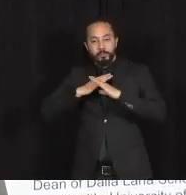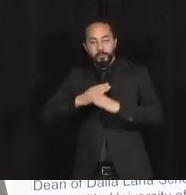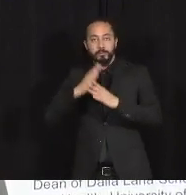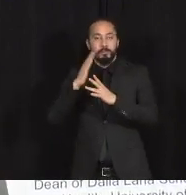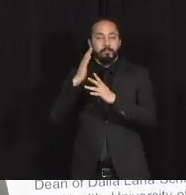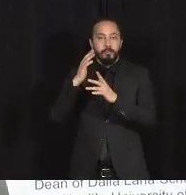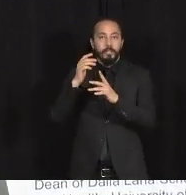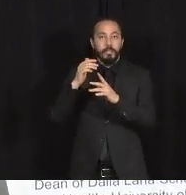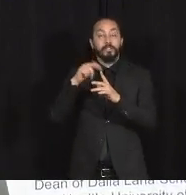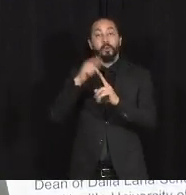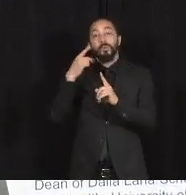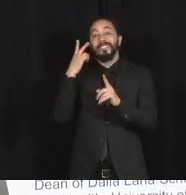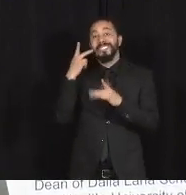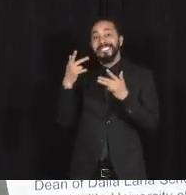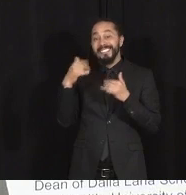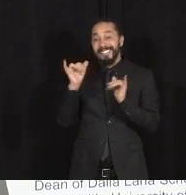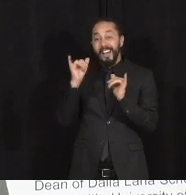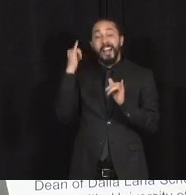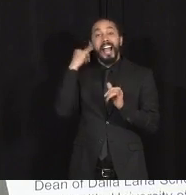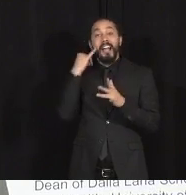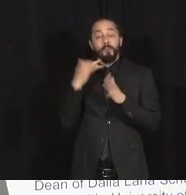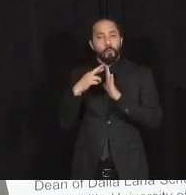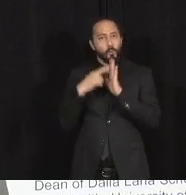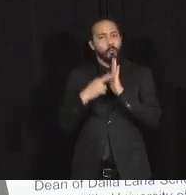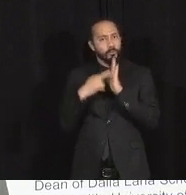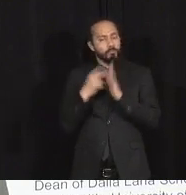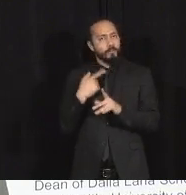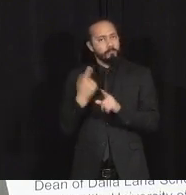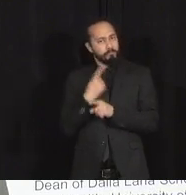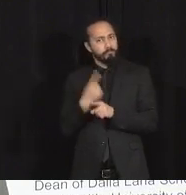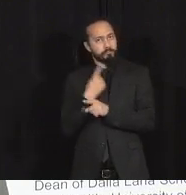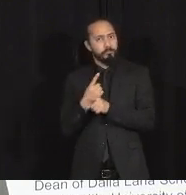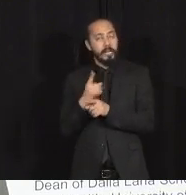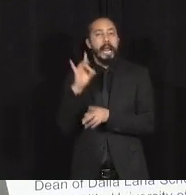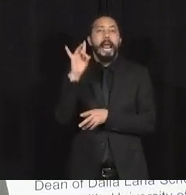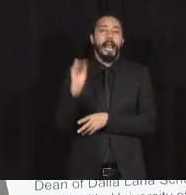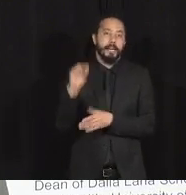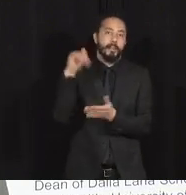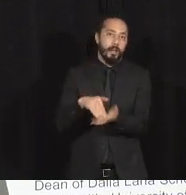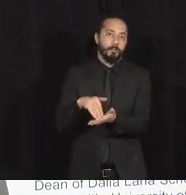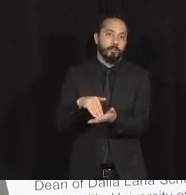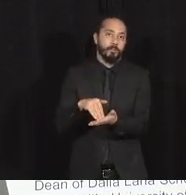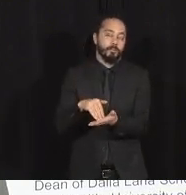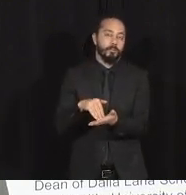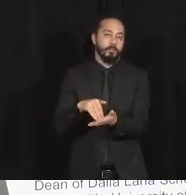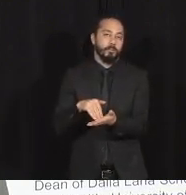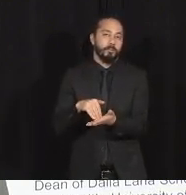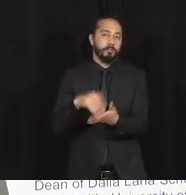if the disease continues to grow as it does in other jurisdictions. But looking at cases here,